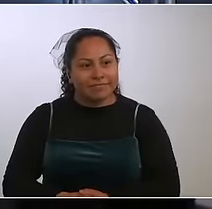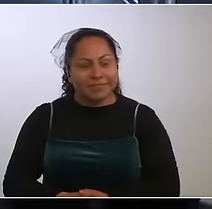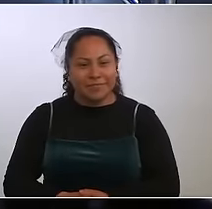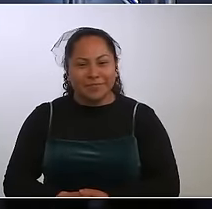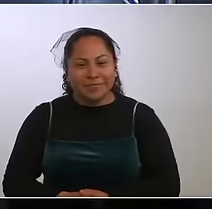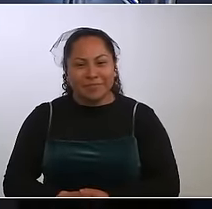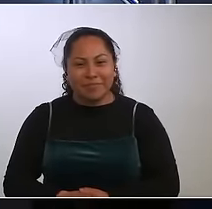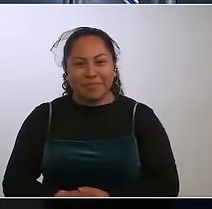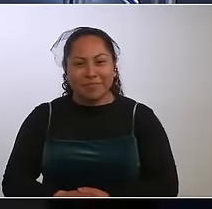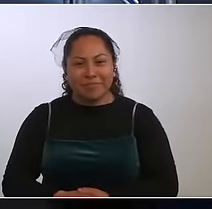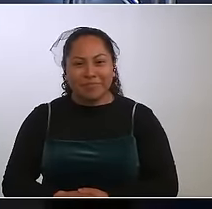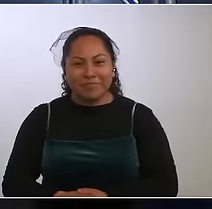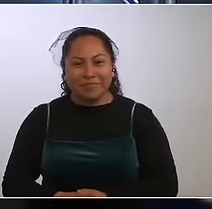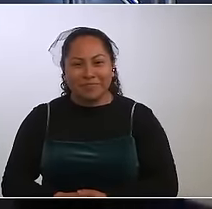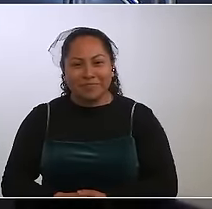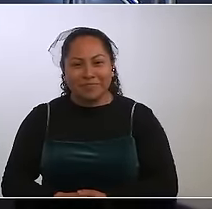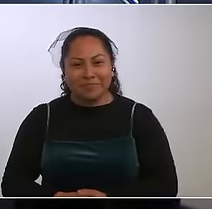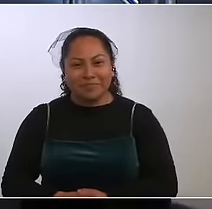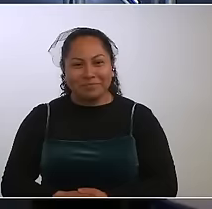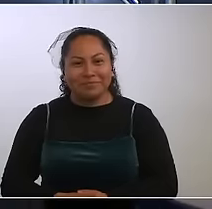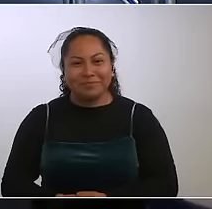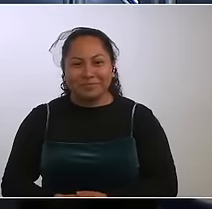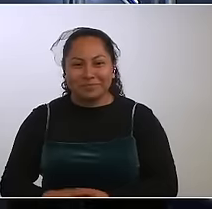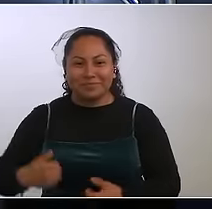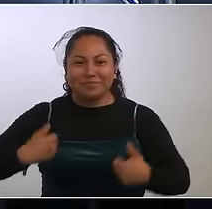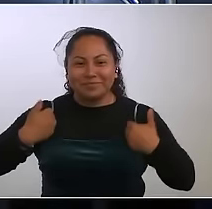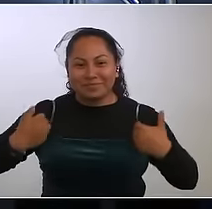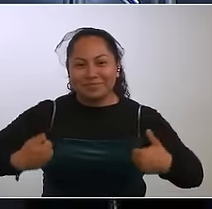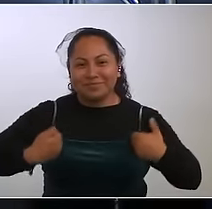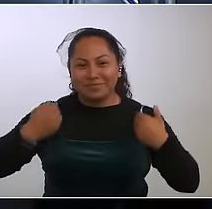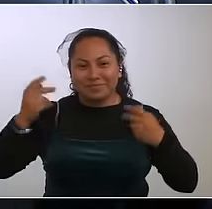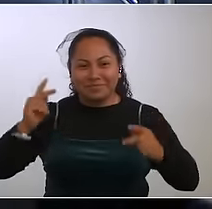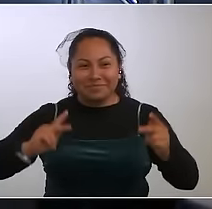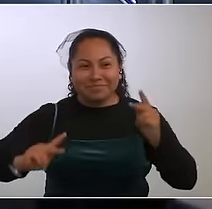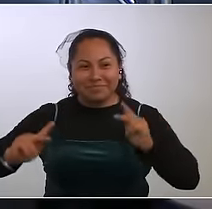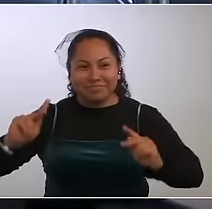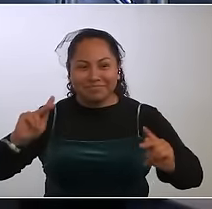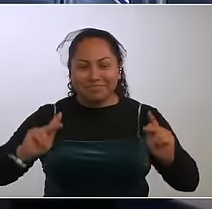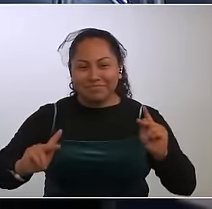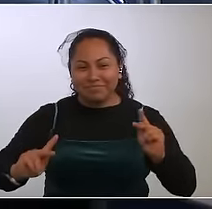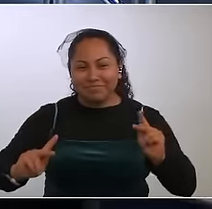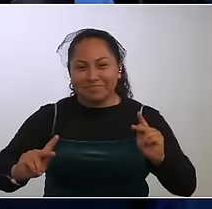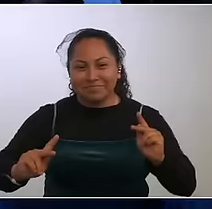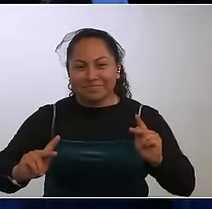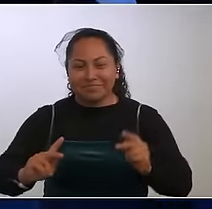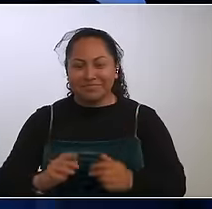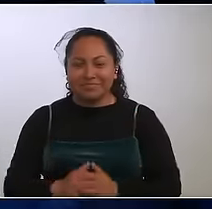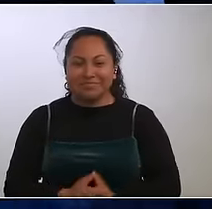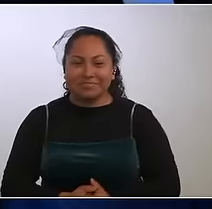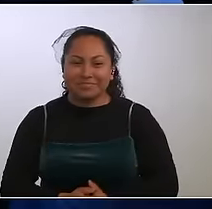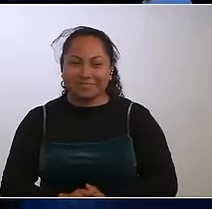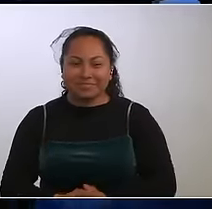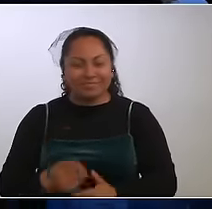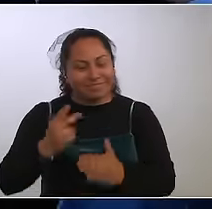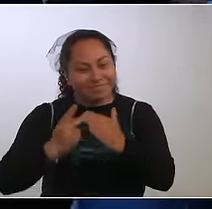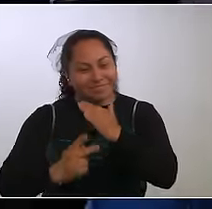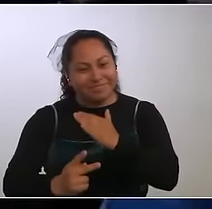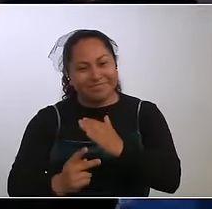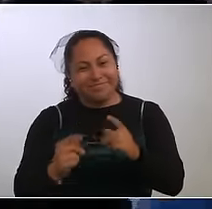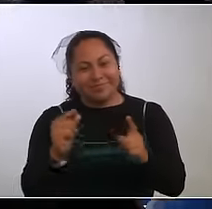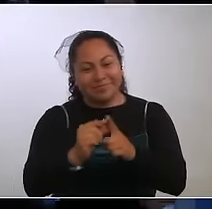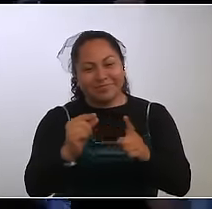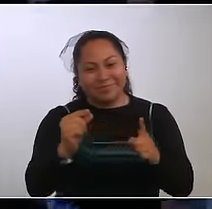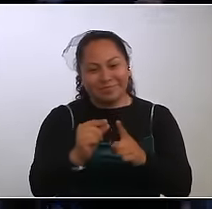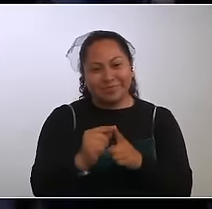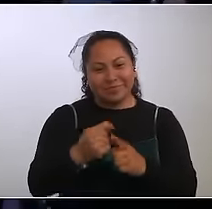Ghost led so powerfully as some of these young people. And young ladies, get ready. There is a prophetic word of the Lord that God